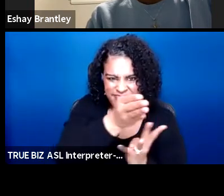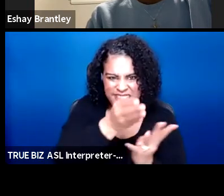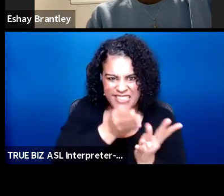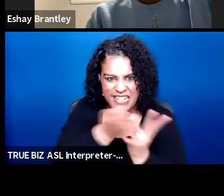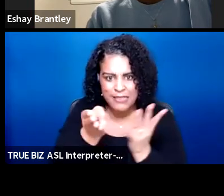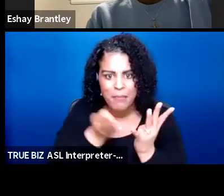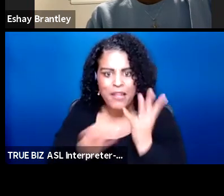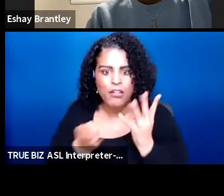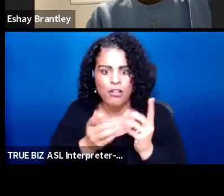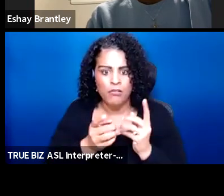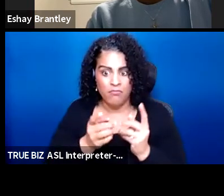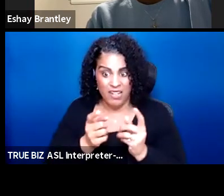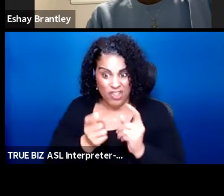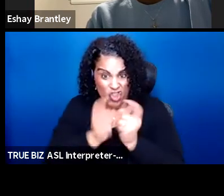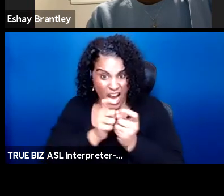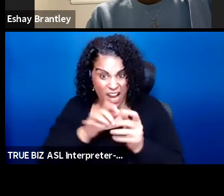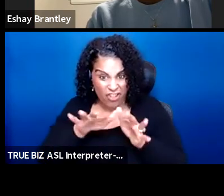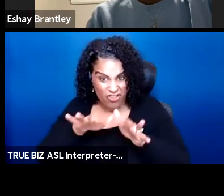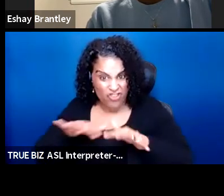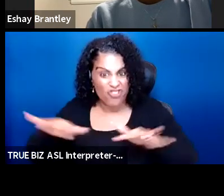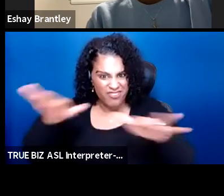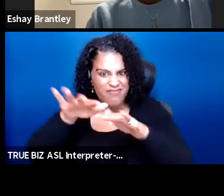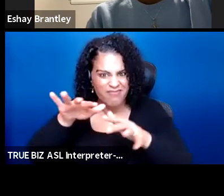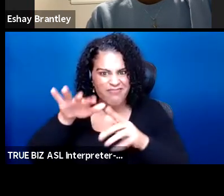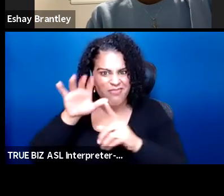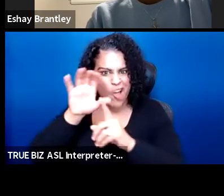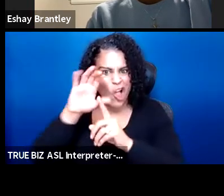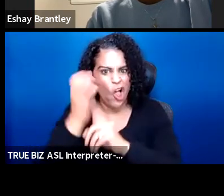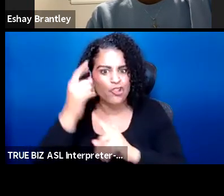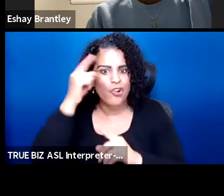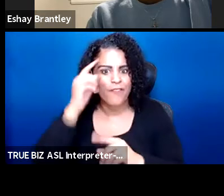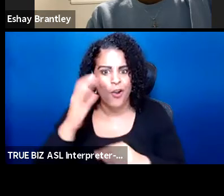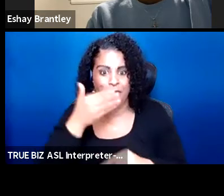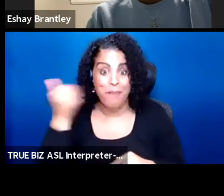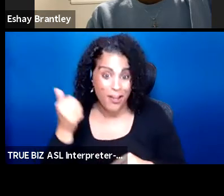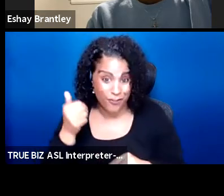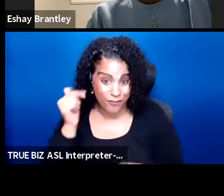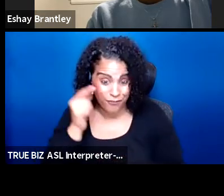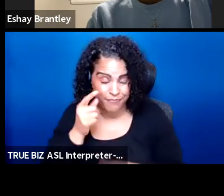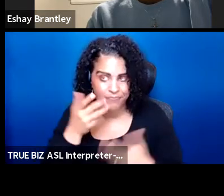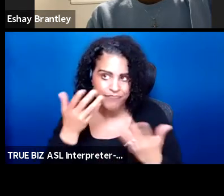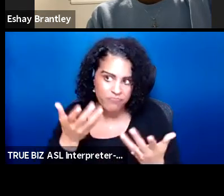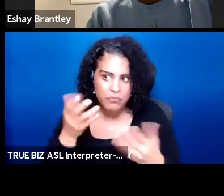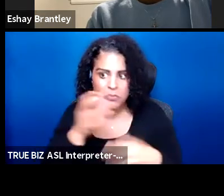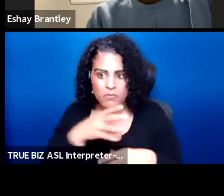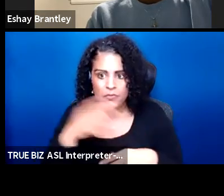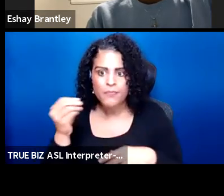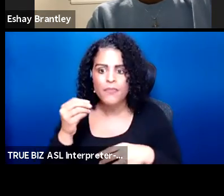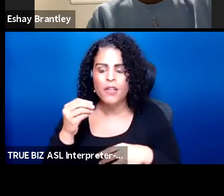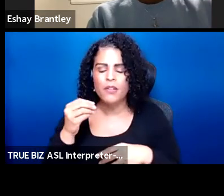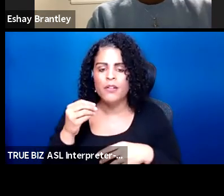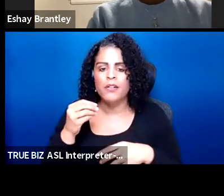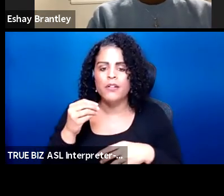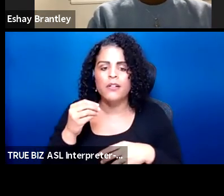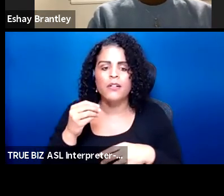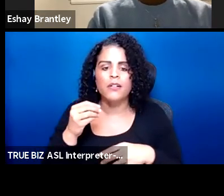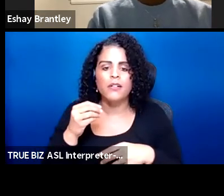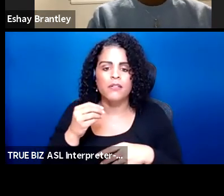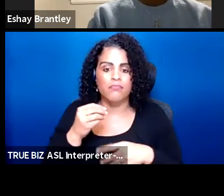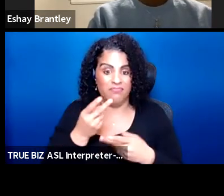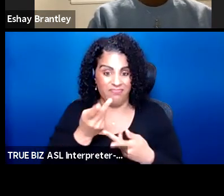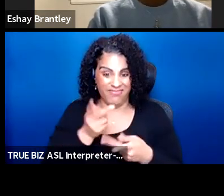change our spaces for the better, and keeping what is